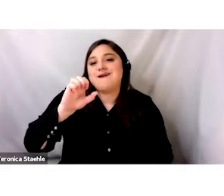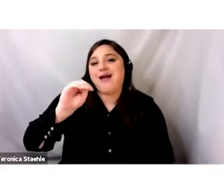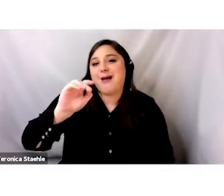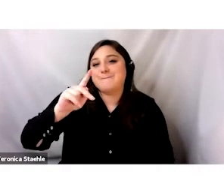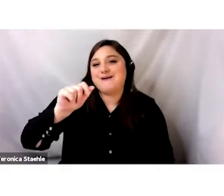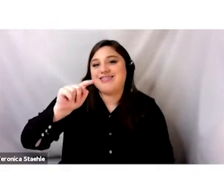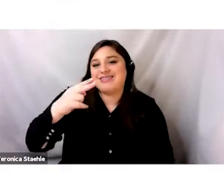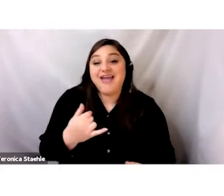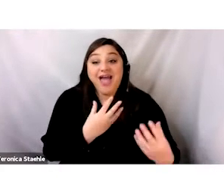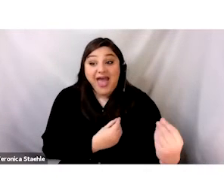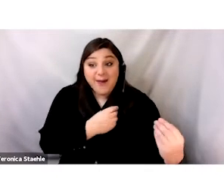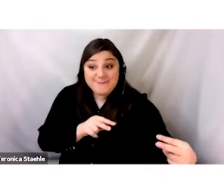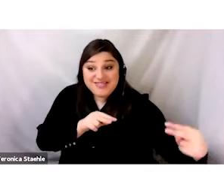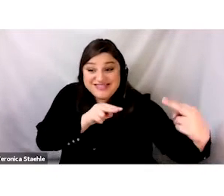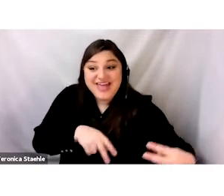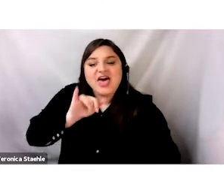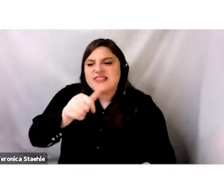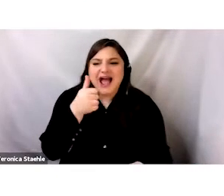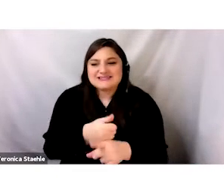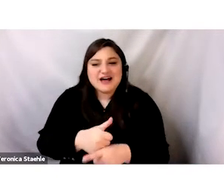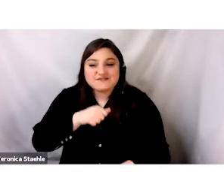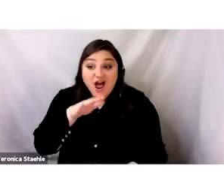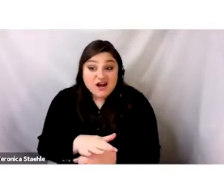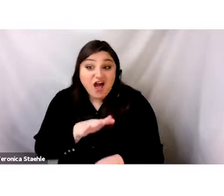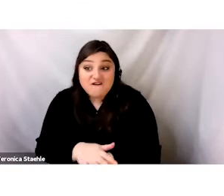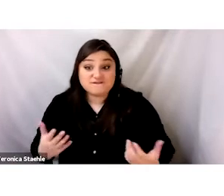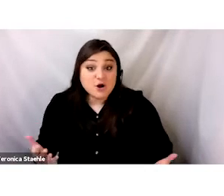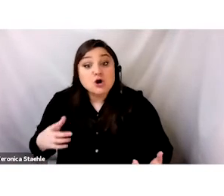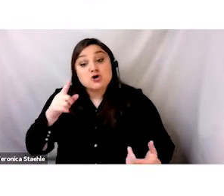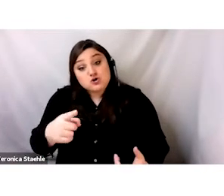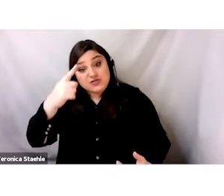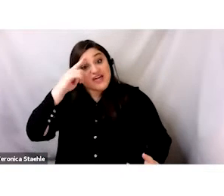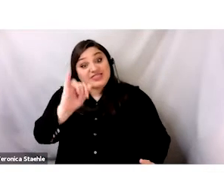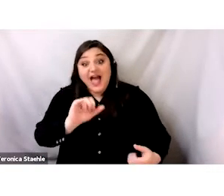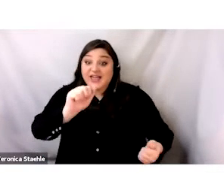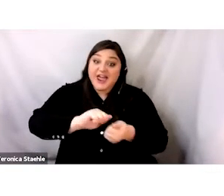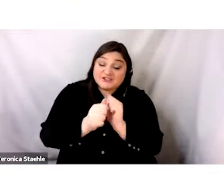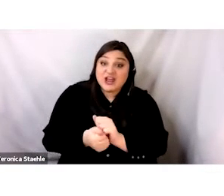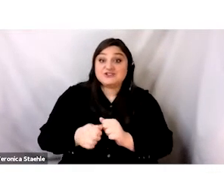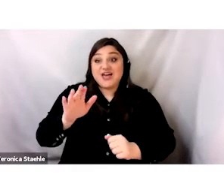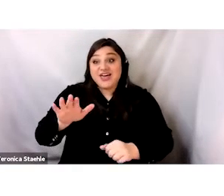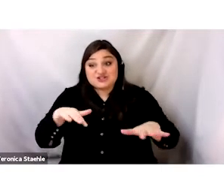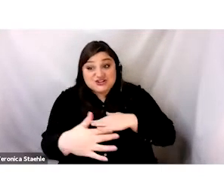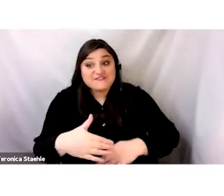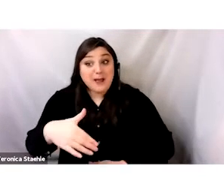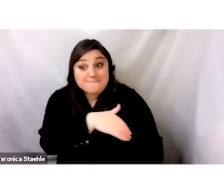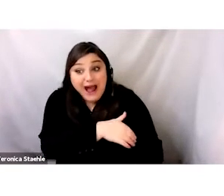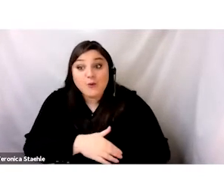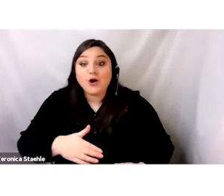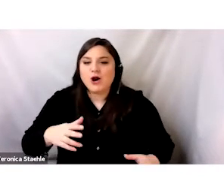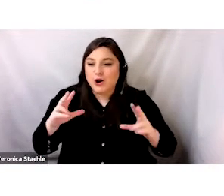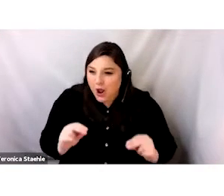redesign systems. Because if you have not been actually building your own humility to actually become